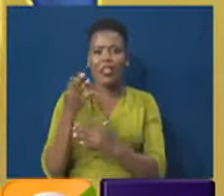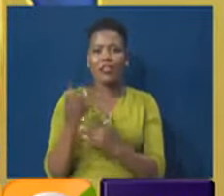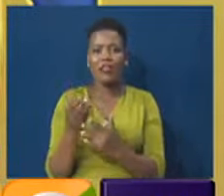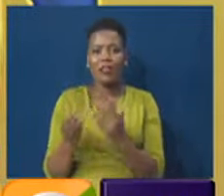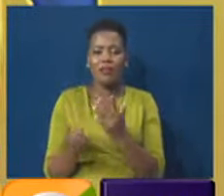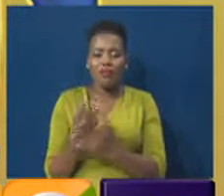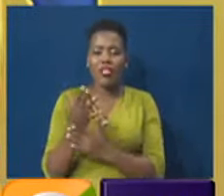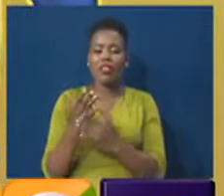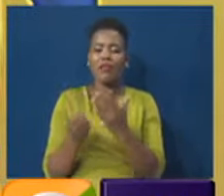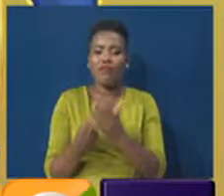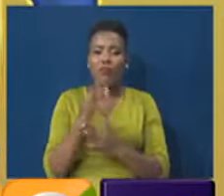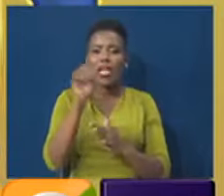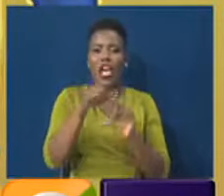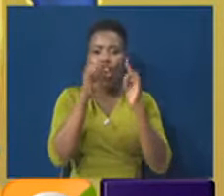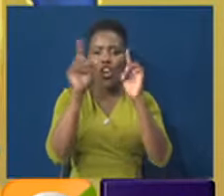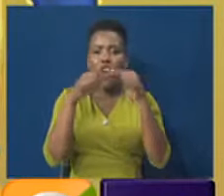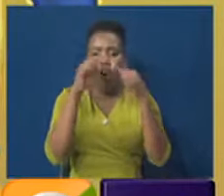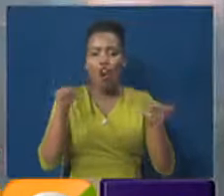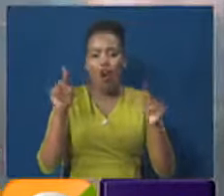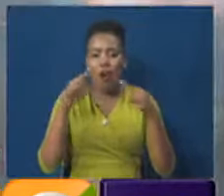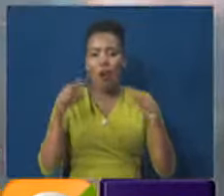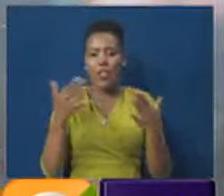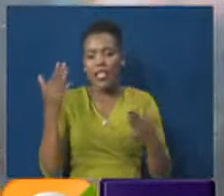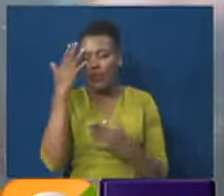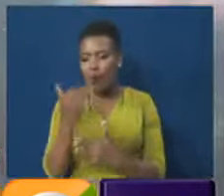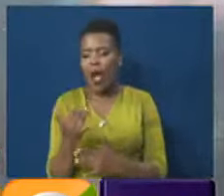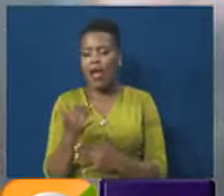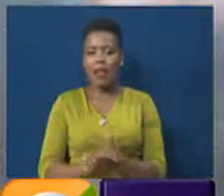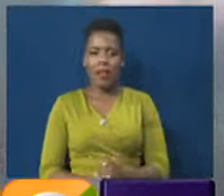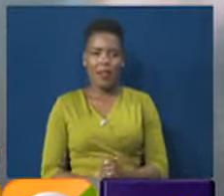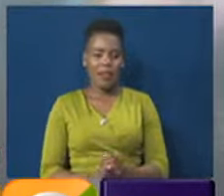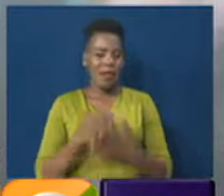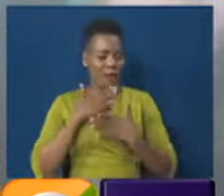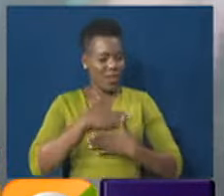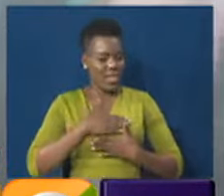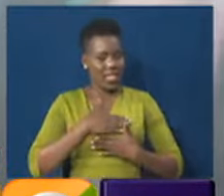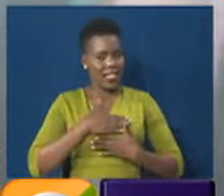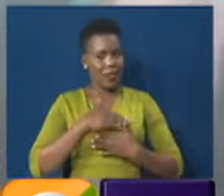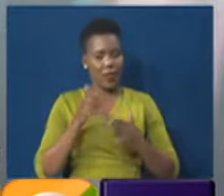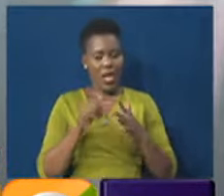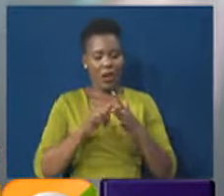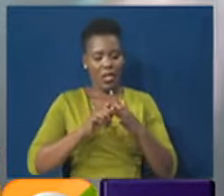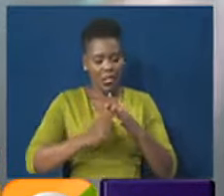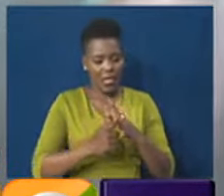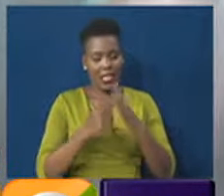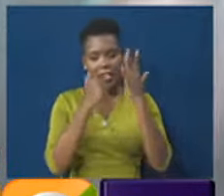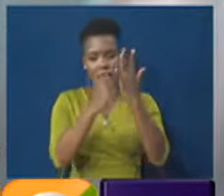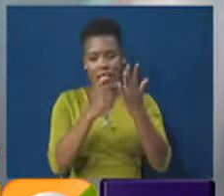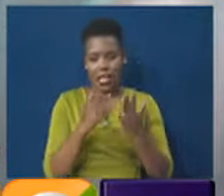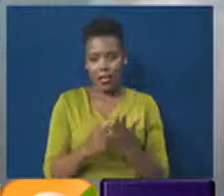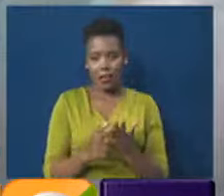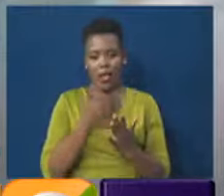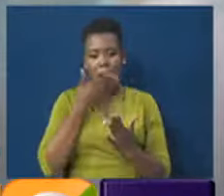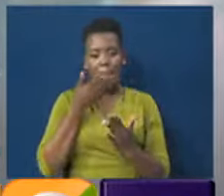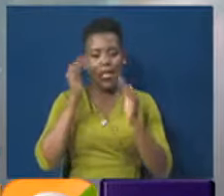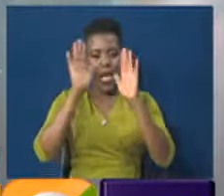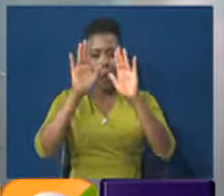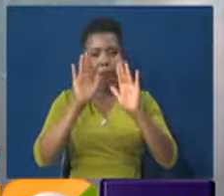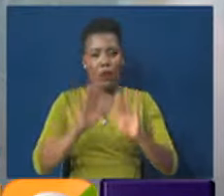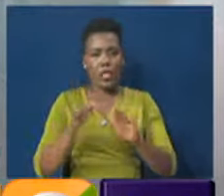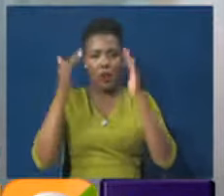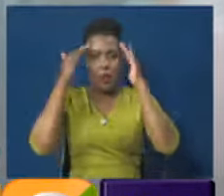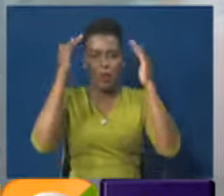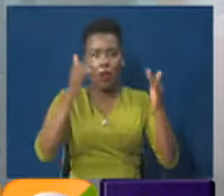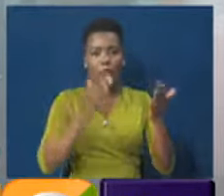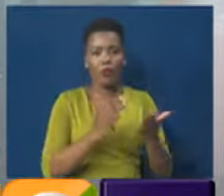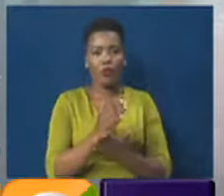it wrong. Waziri, just hold on. We're just starting the conversation, and it would be important that we focus on facts. I have